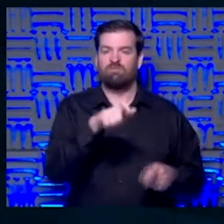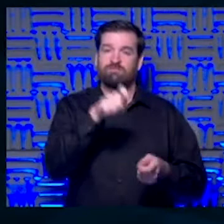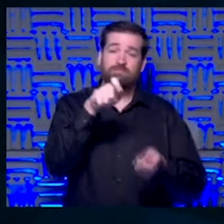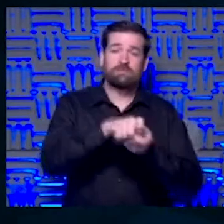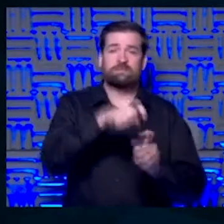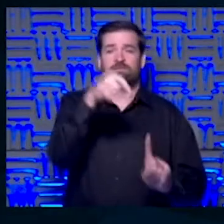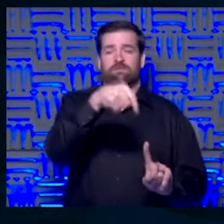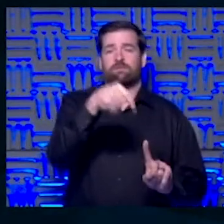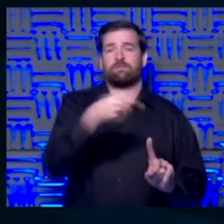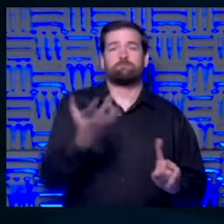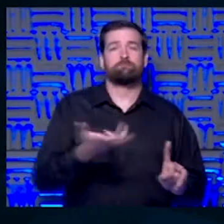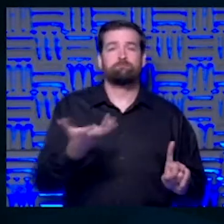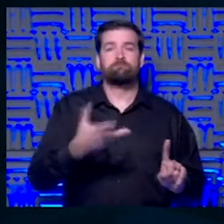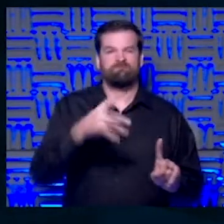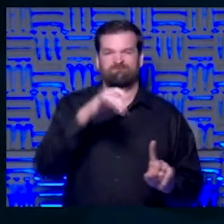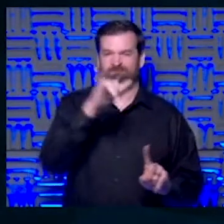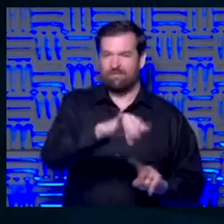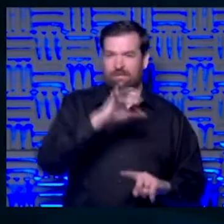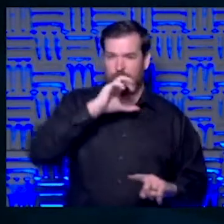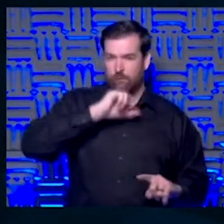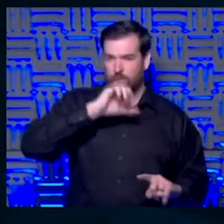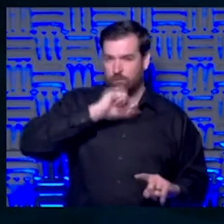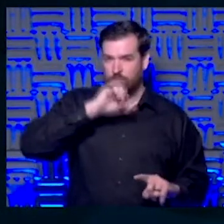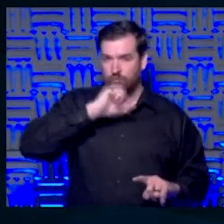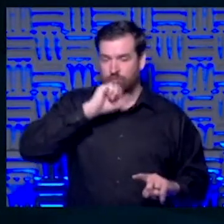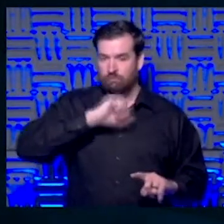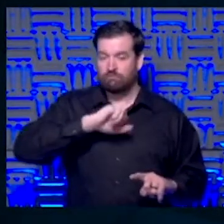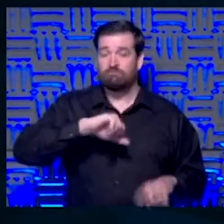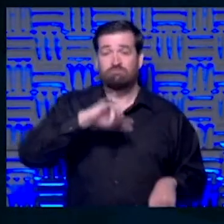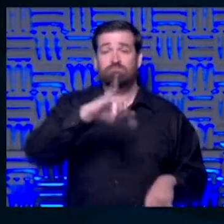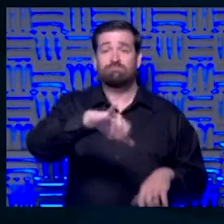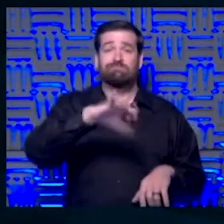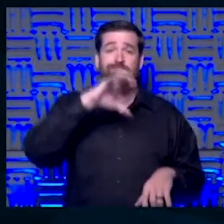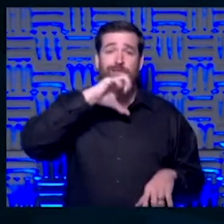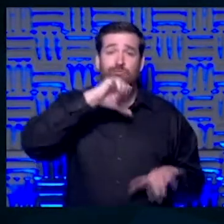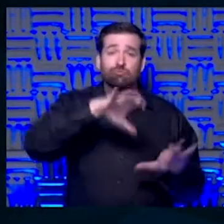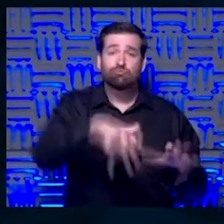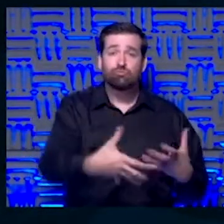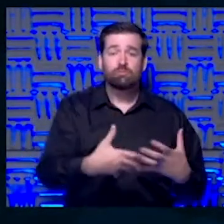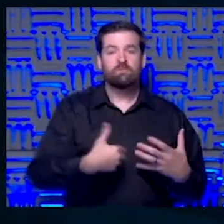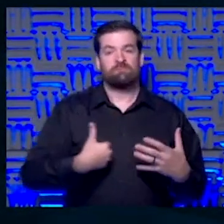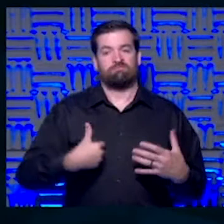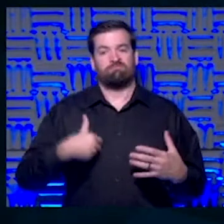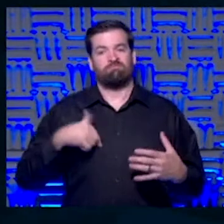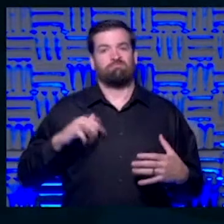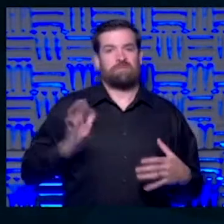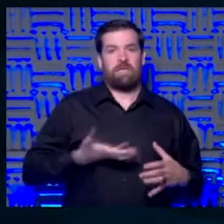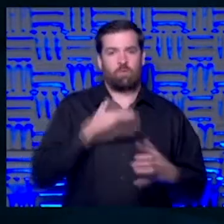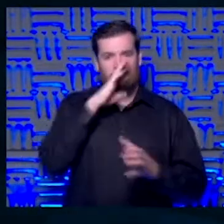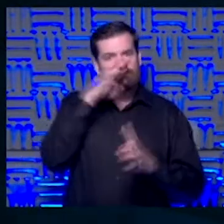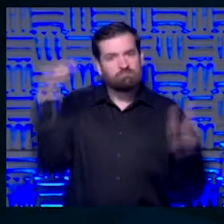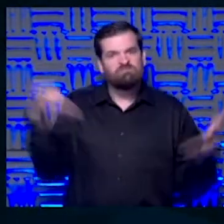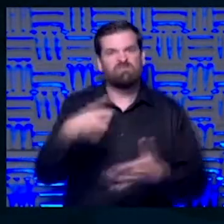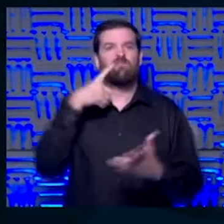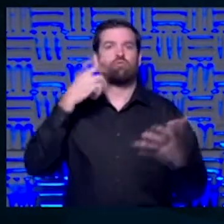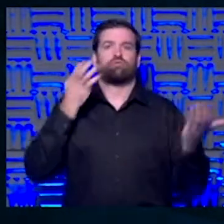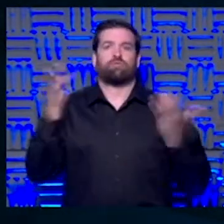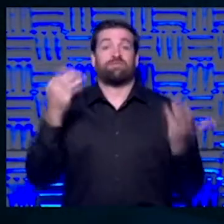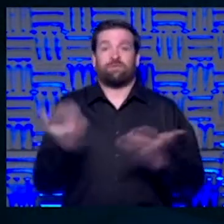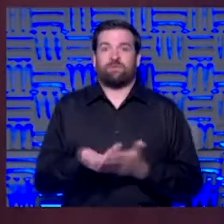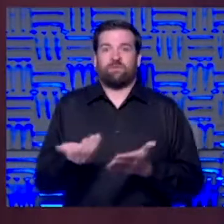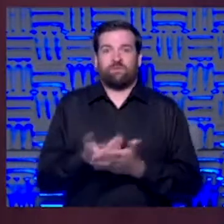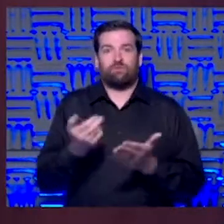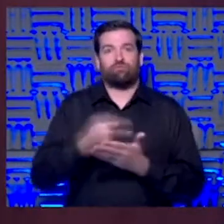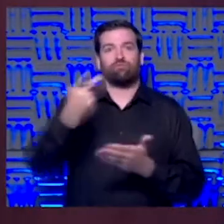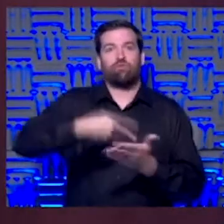specifically looking at those ages because this is the age group that we are working on providing services for through our new program,